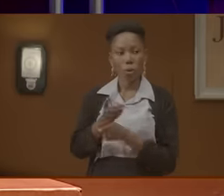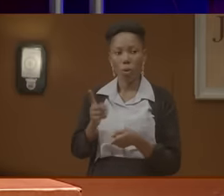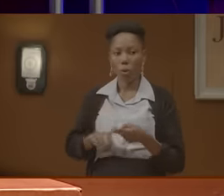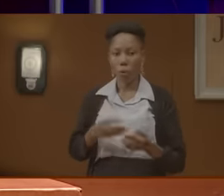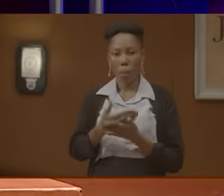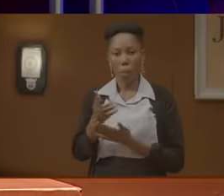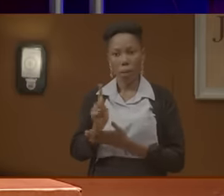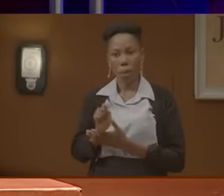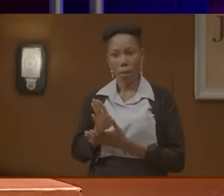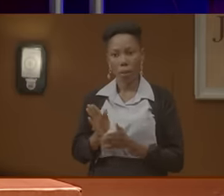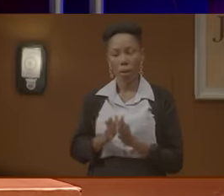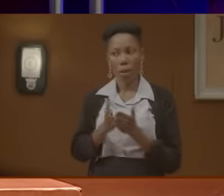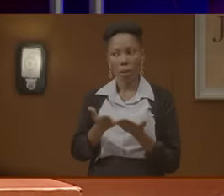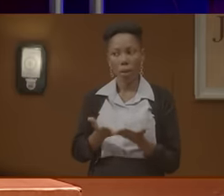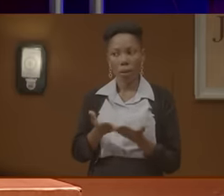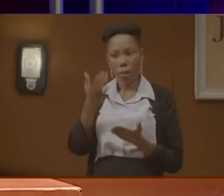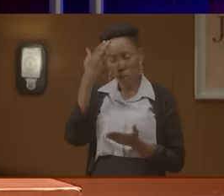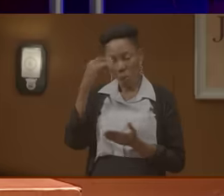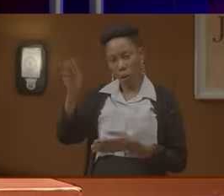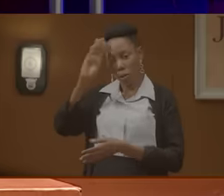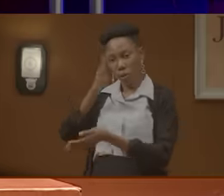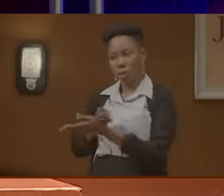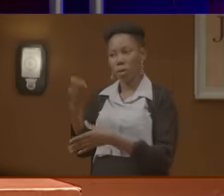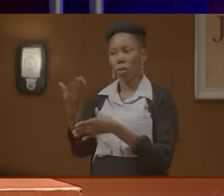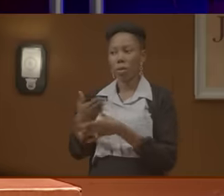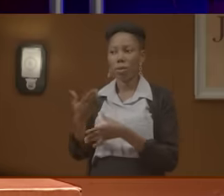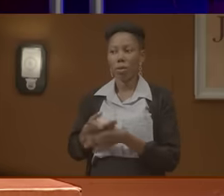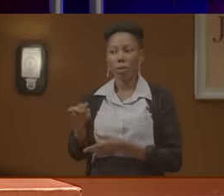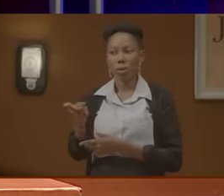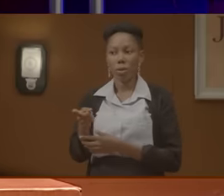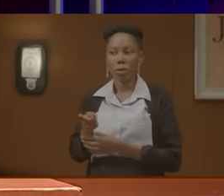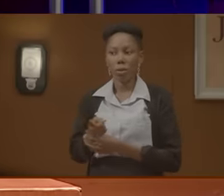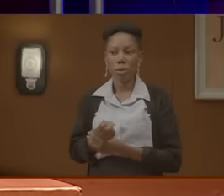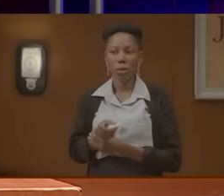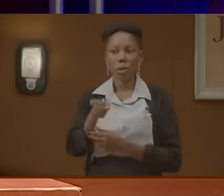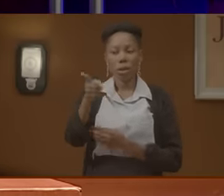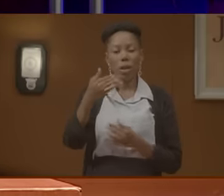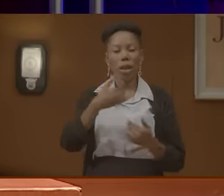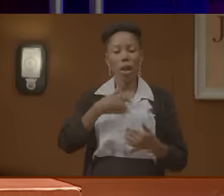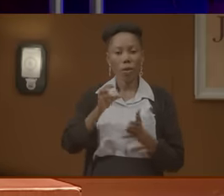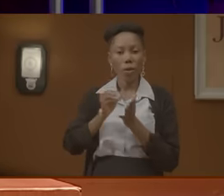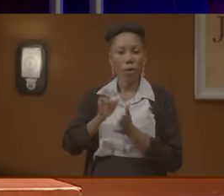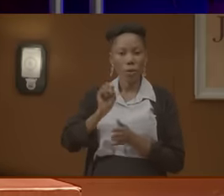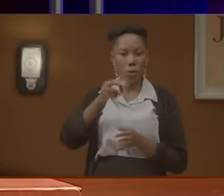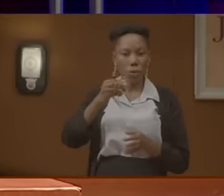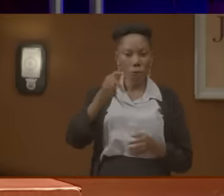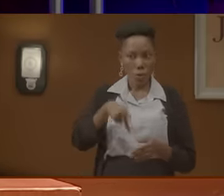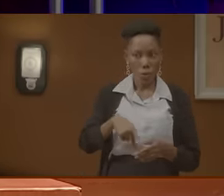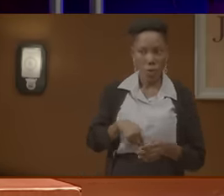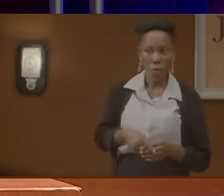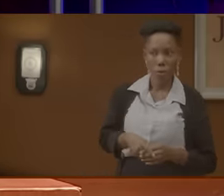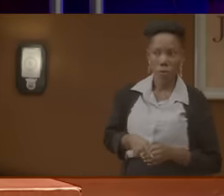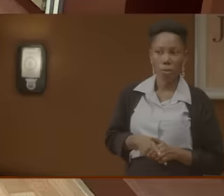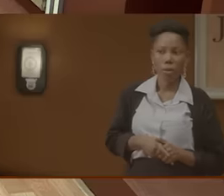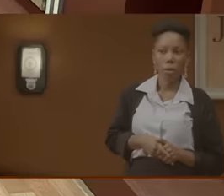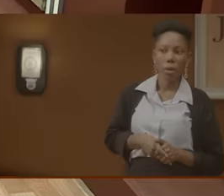them, because my son is disturbing me. That textbook, she get her shop where she dey work also. She even get money pass me. I don't